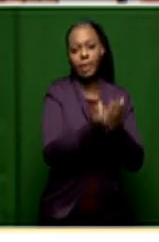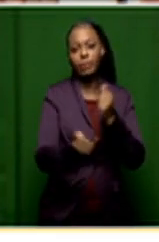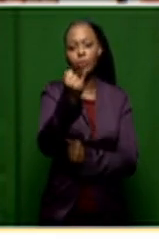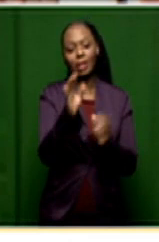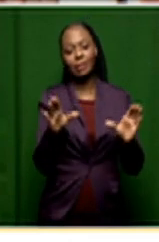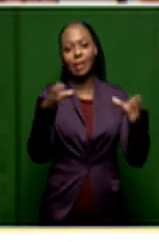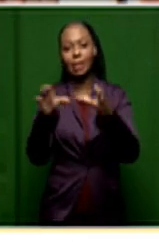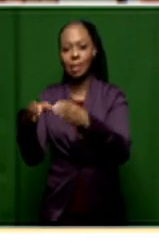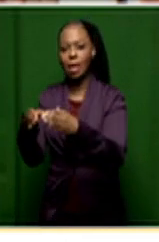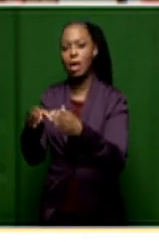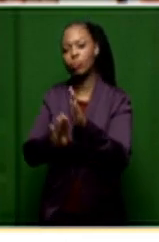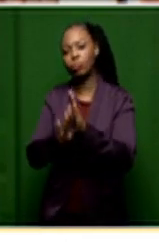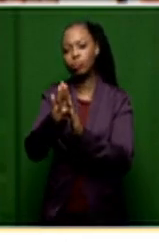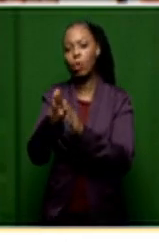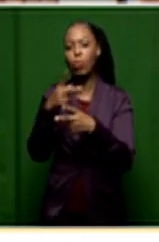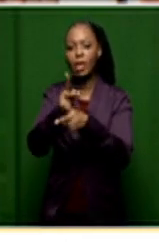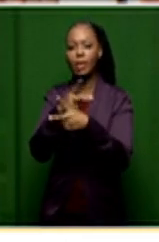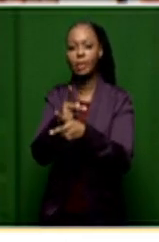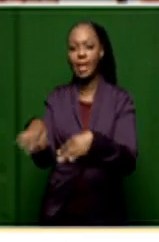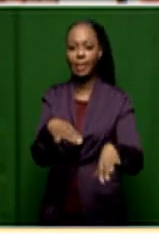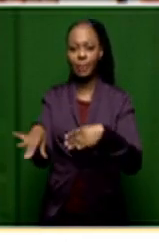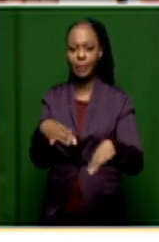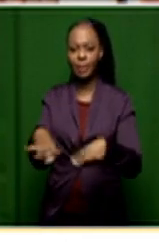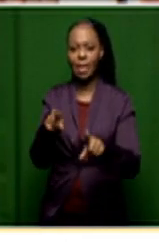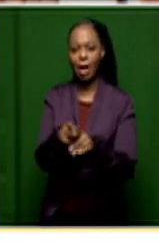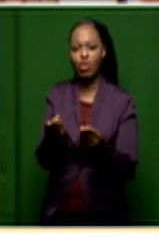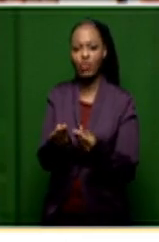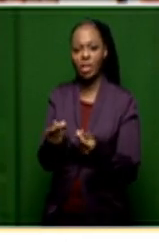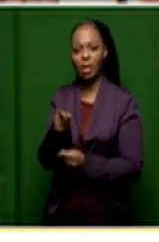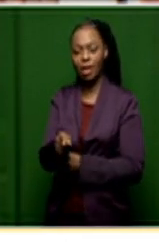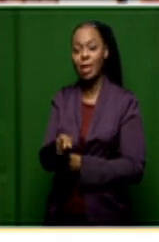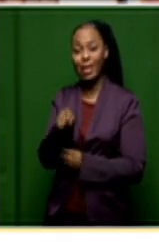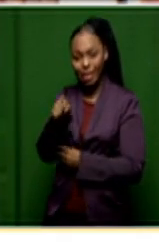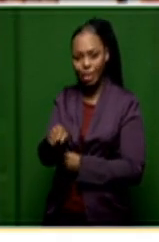increases in productive activity? You have manufacturing, for example,